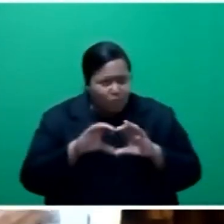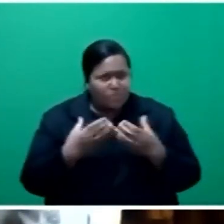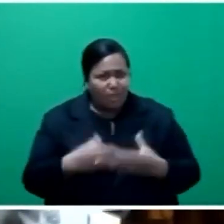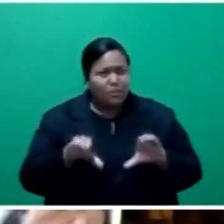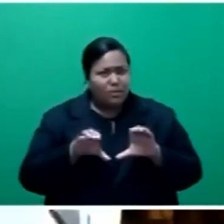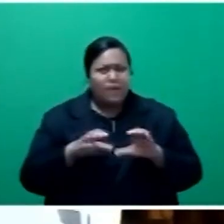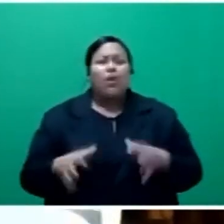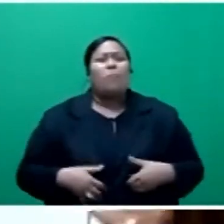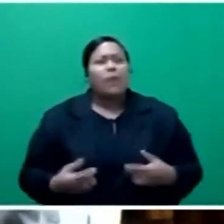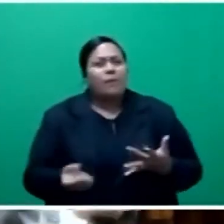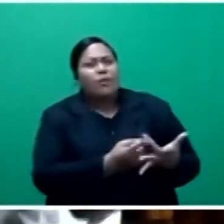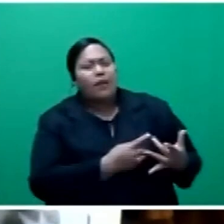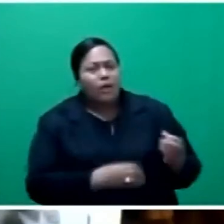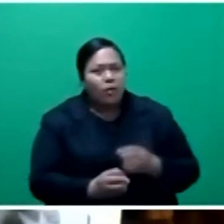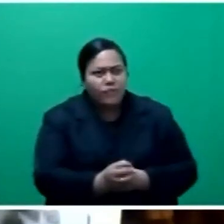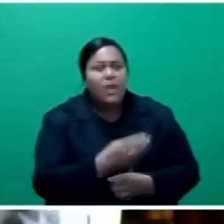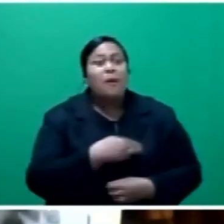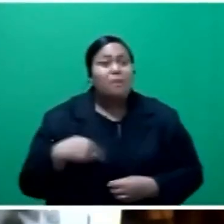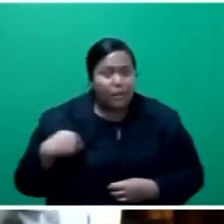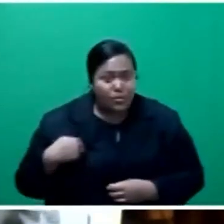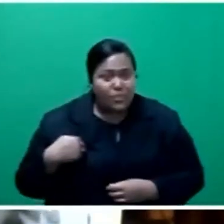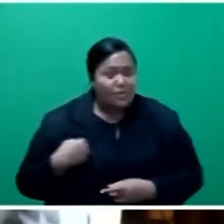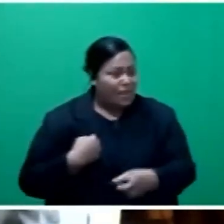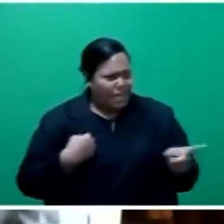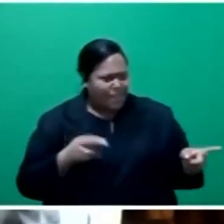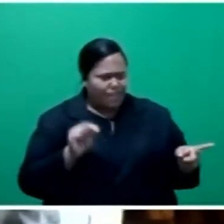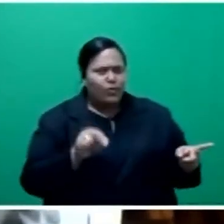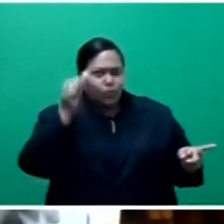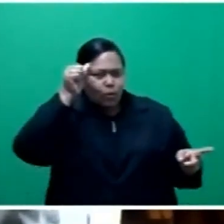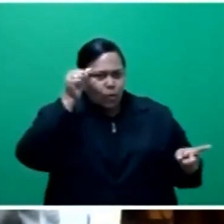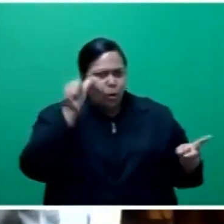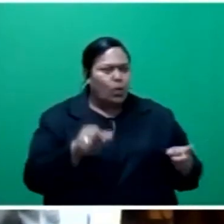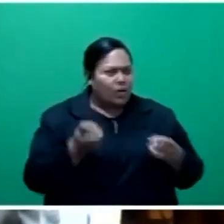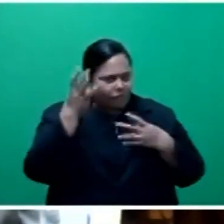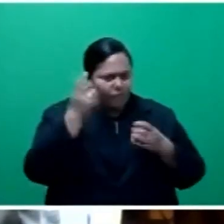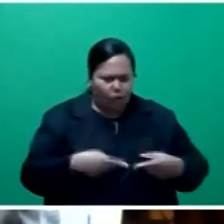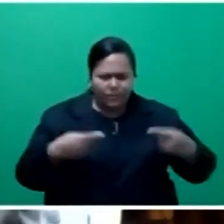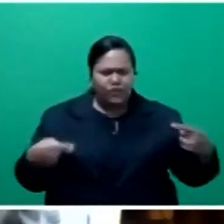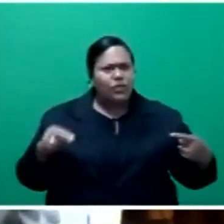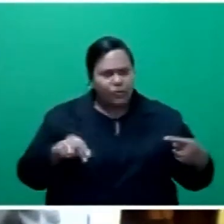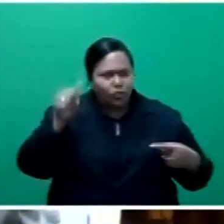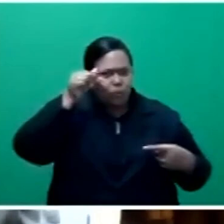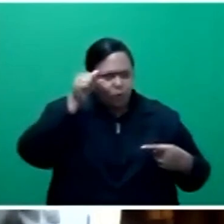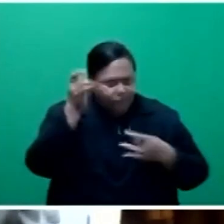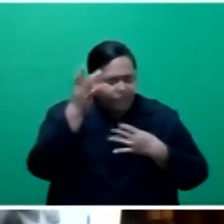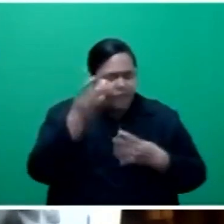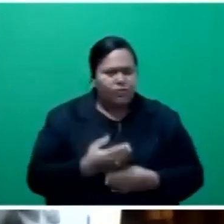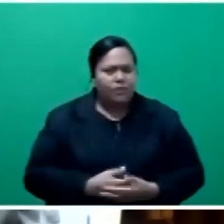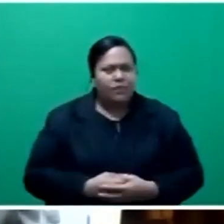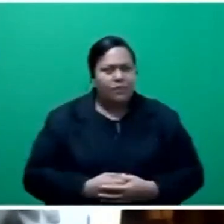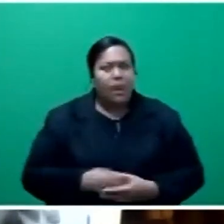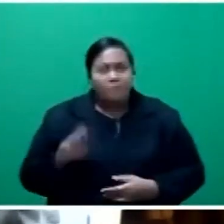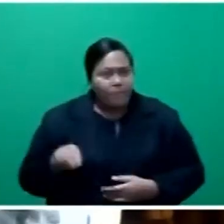offices, ministries, that they need to know the information. The opposition needs to know the information. The members of the public